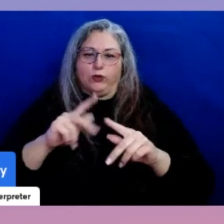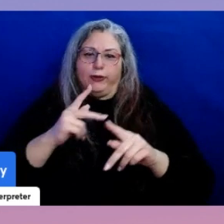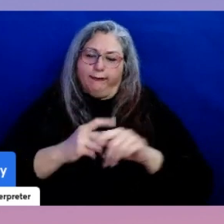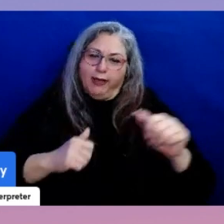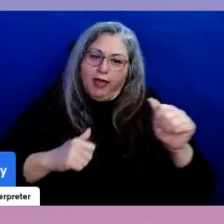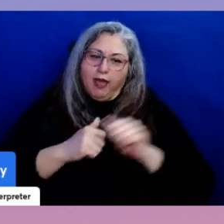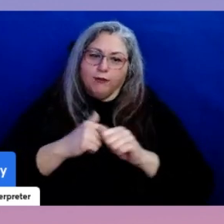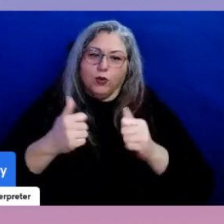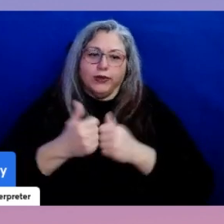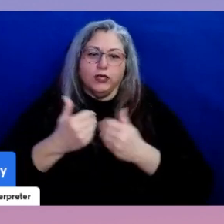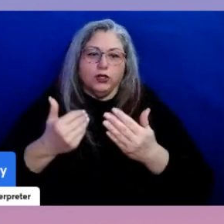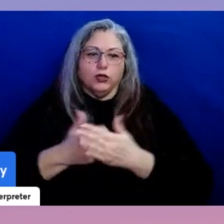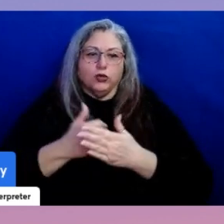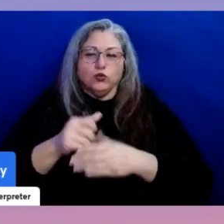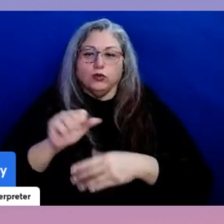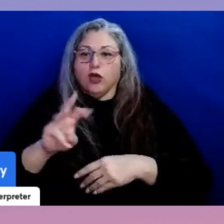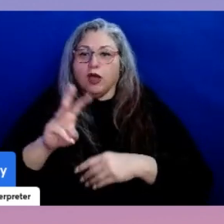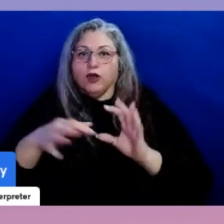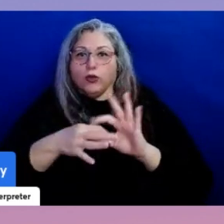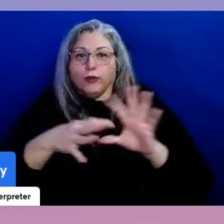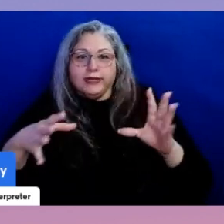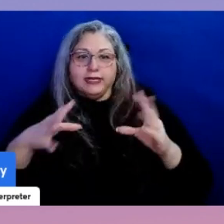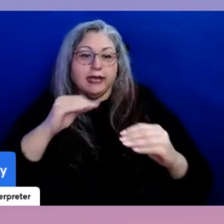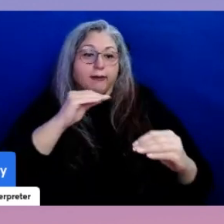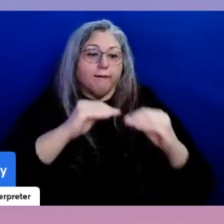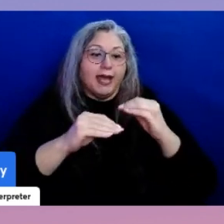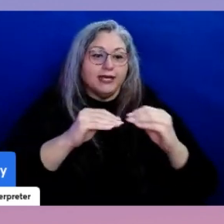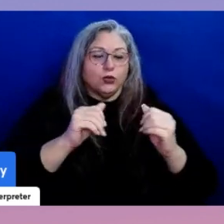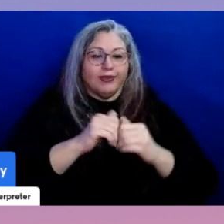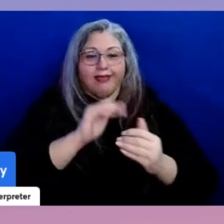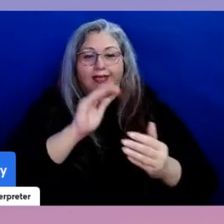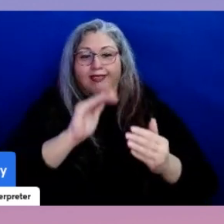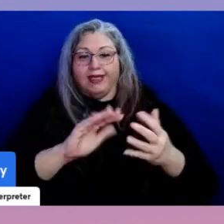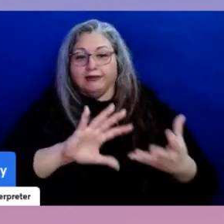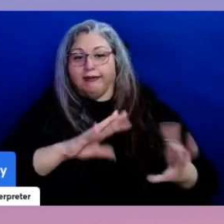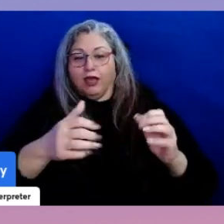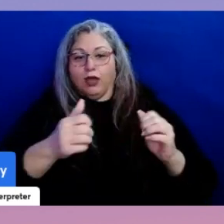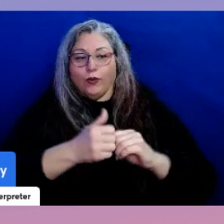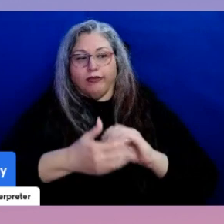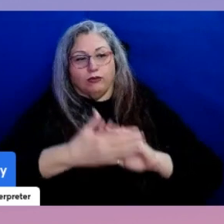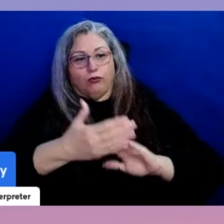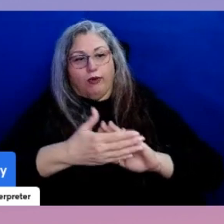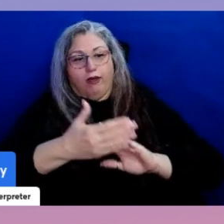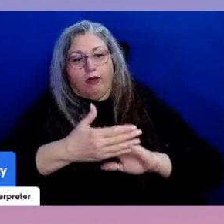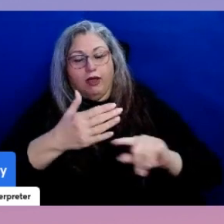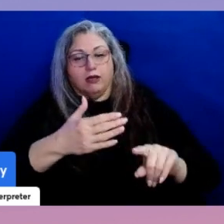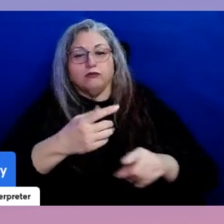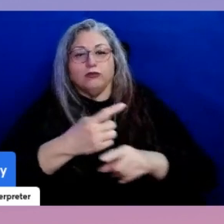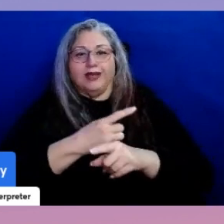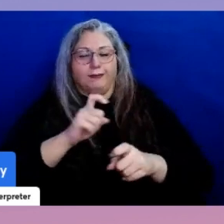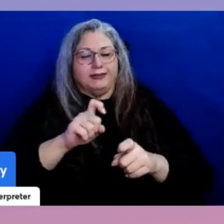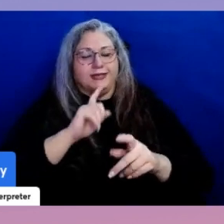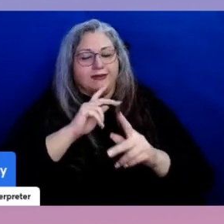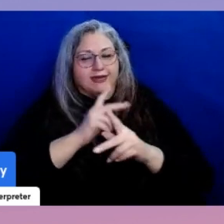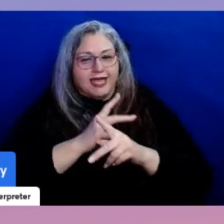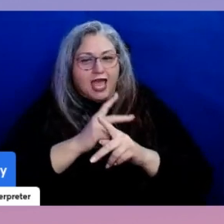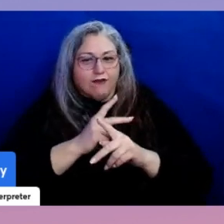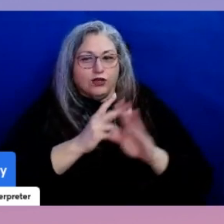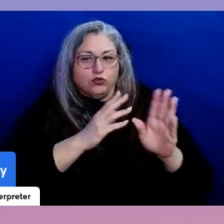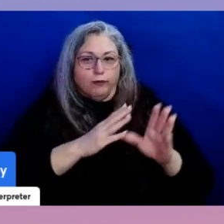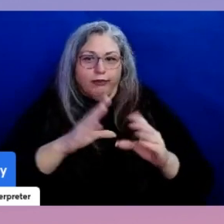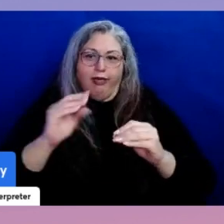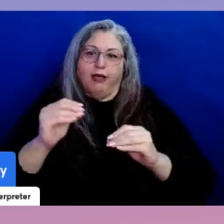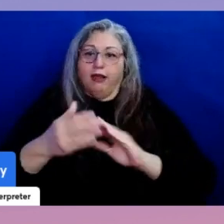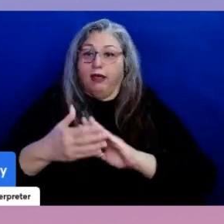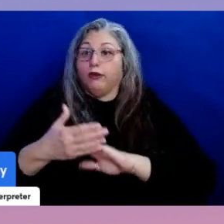patches while ensuring minimal disruption to ongoing operations requires careful planning and execution. Even though